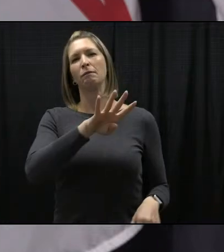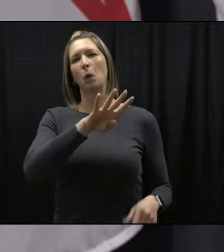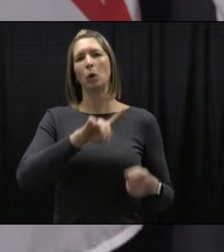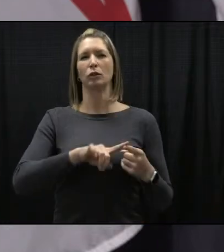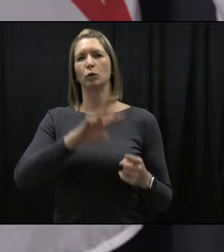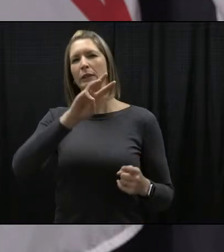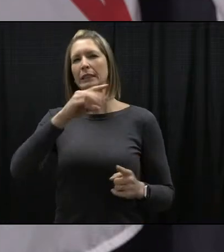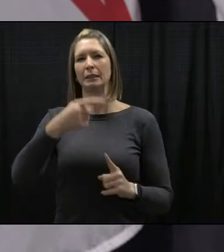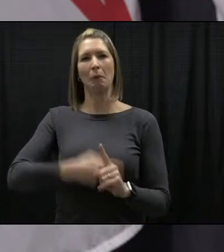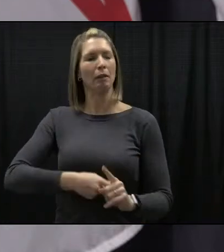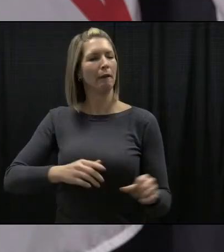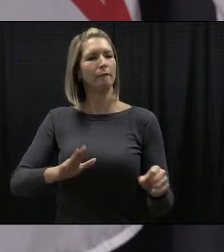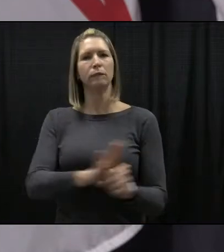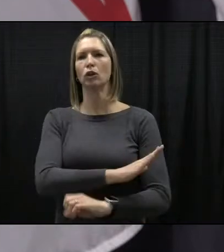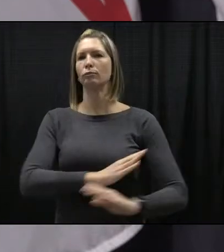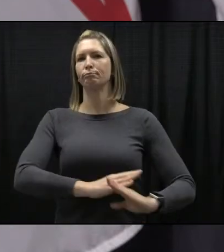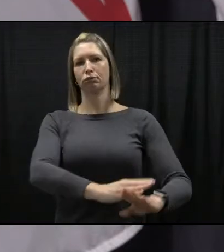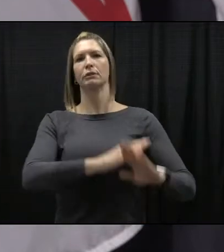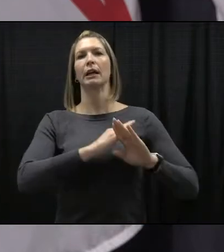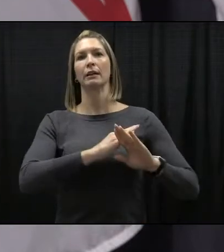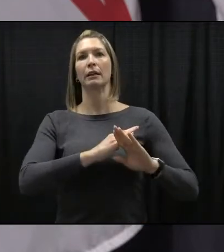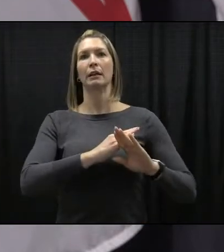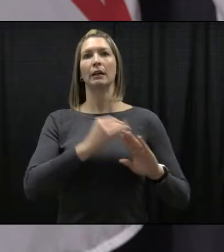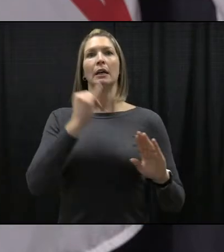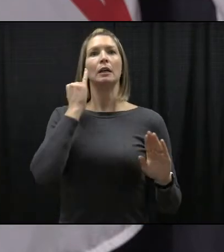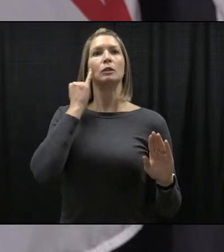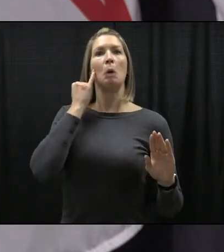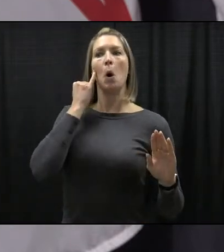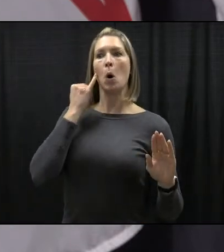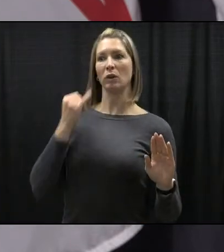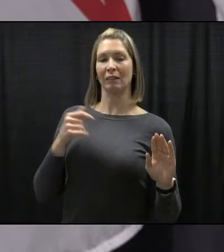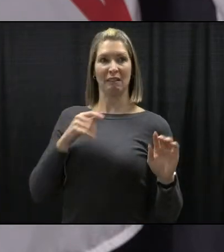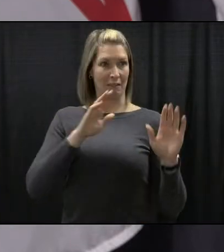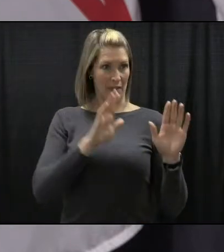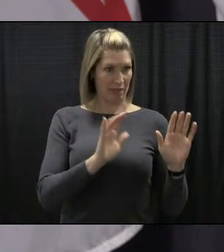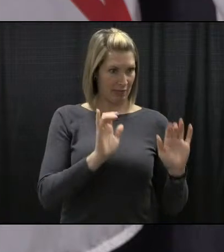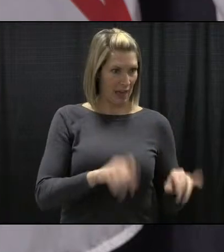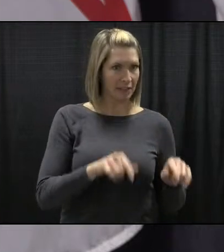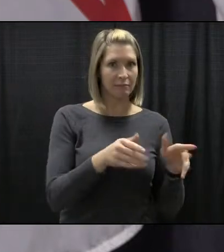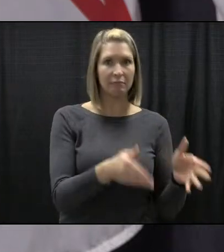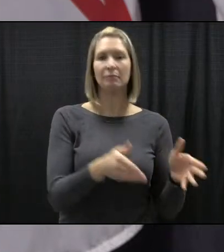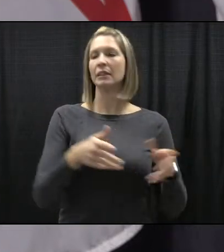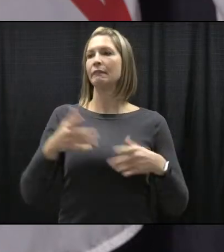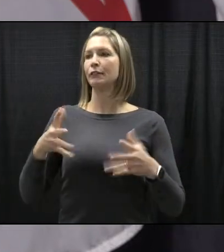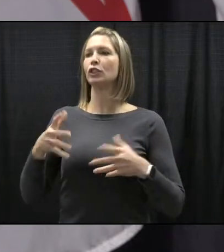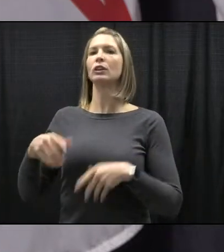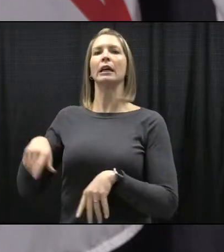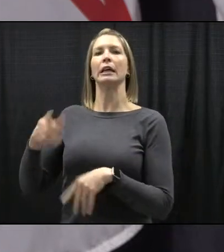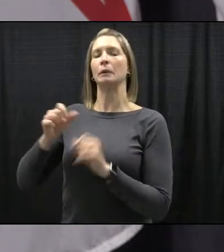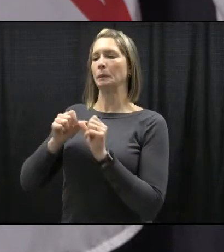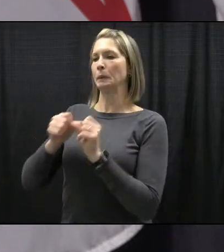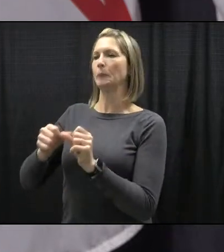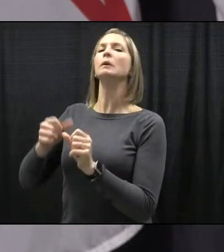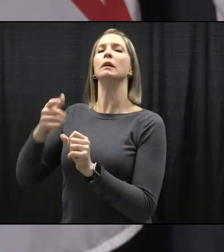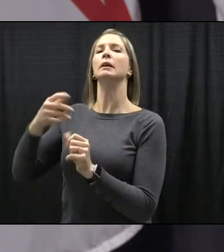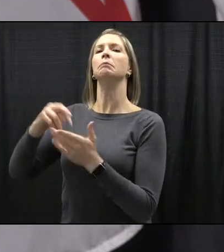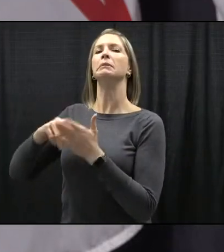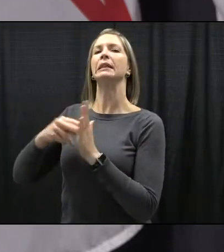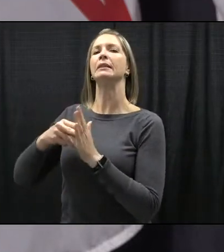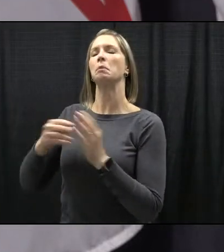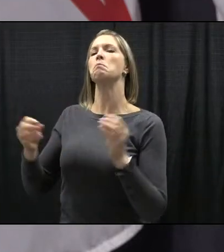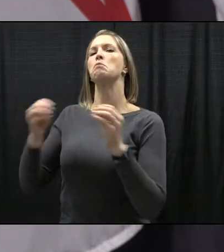epidemiology remains favorable and no new COVID curveballs come our way, that is the next major milestone for us to